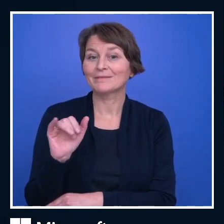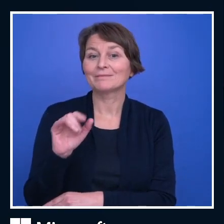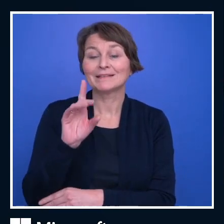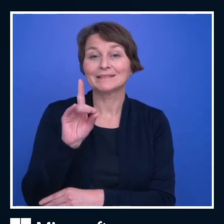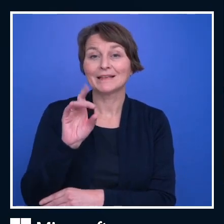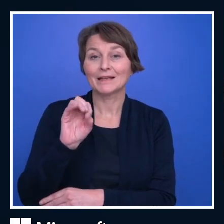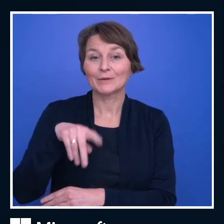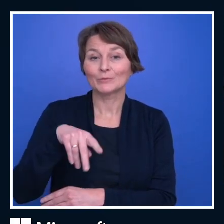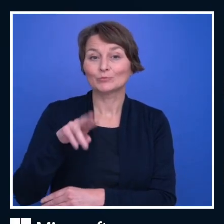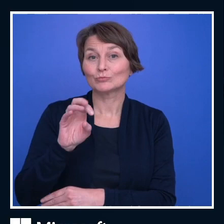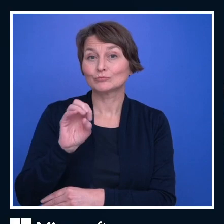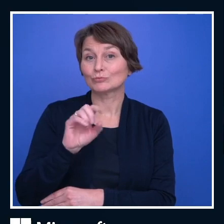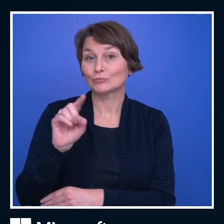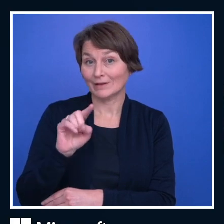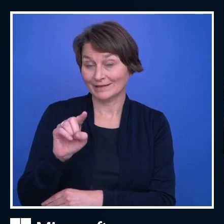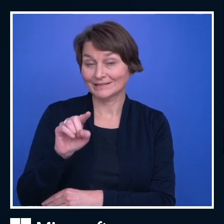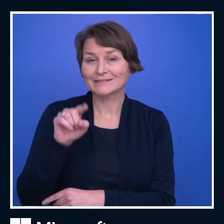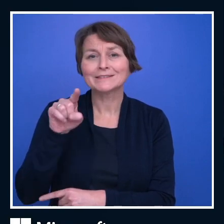Sami, I think you are muted.